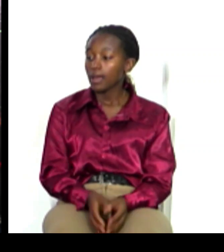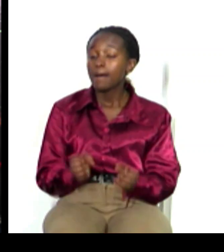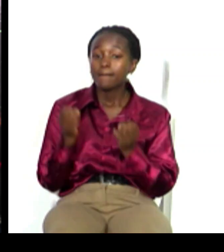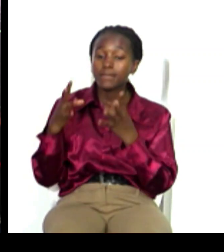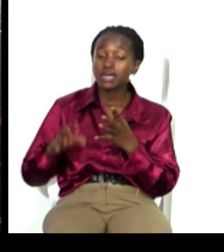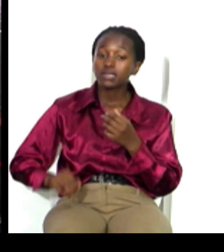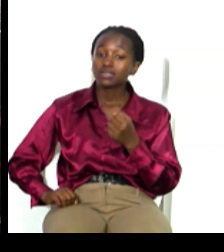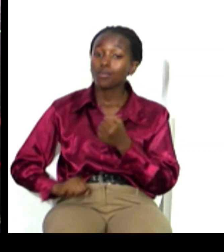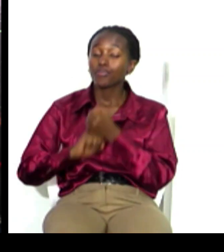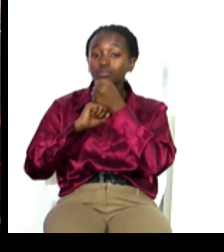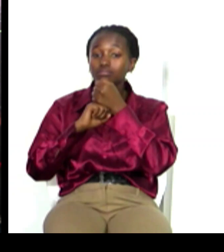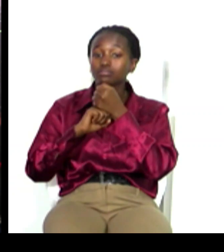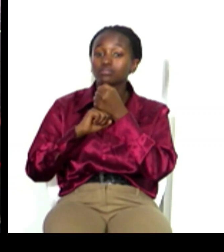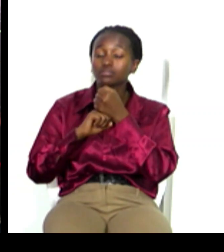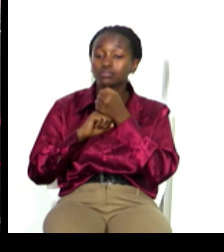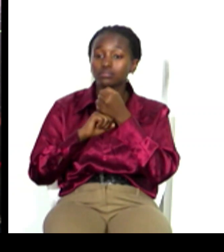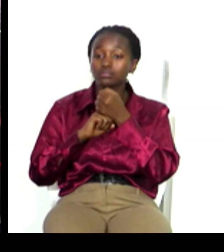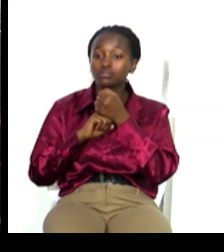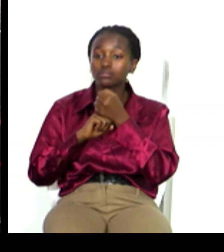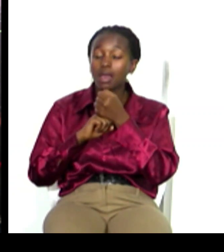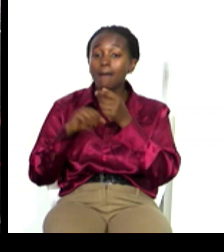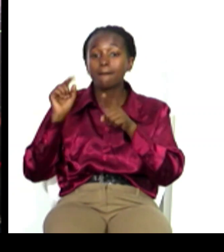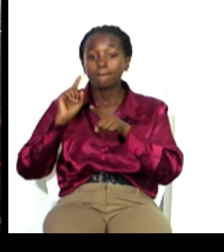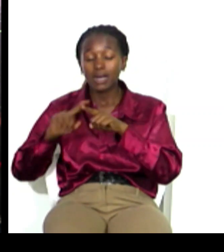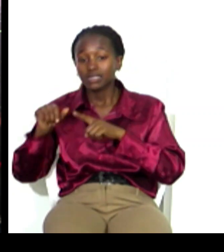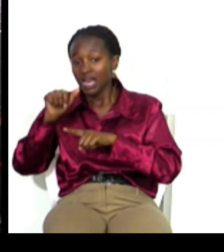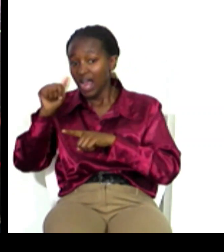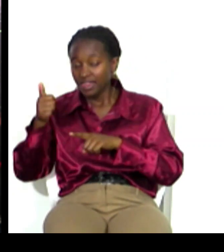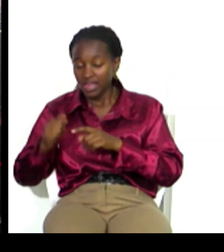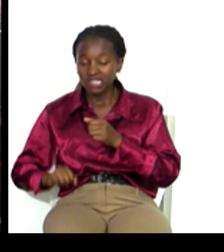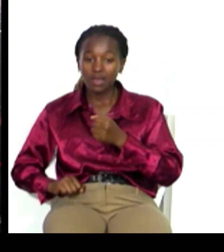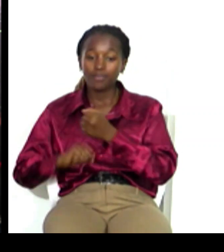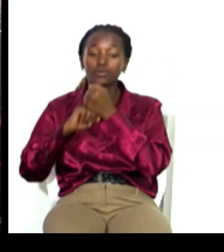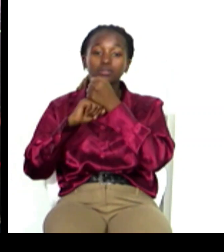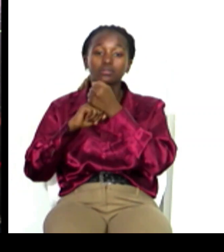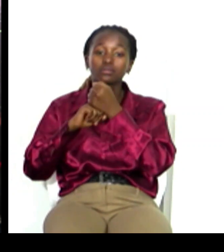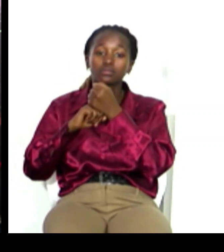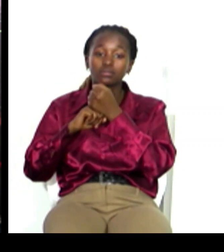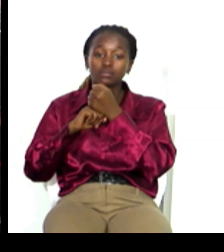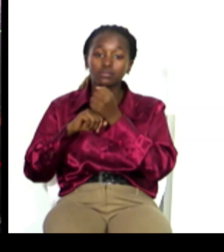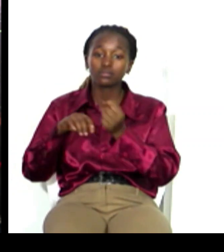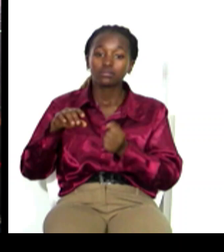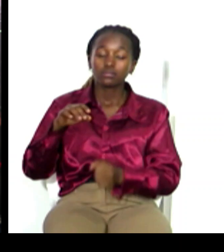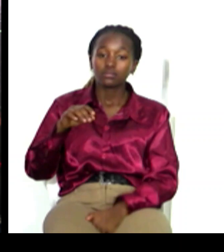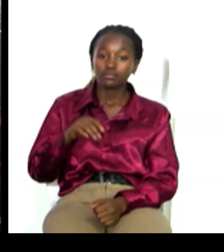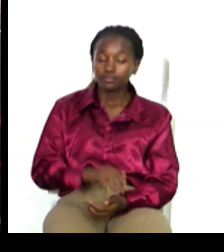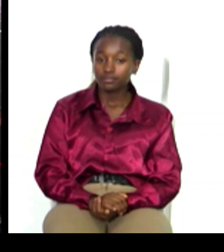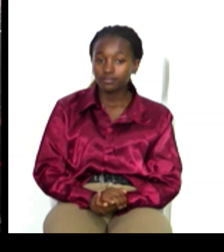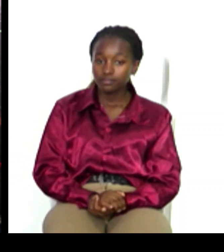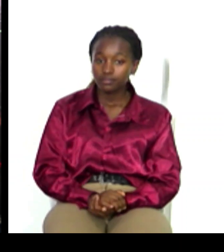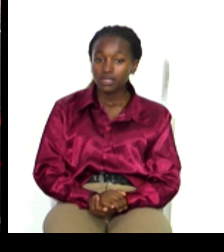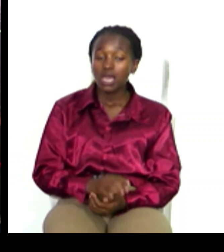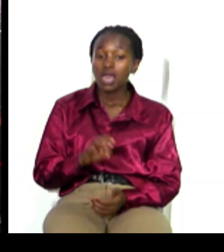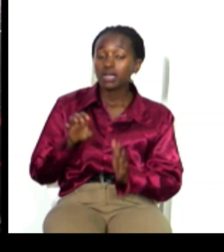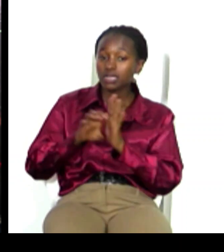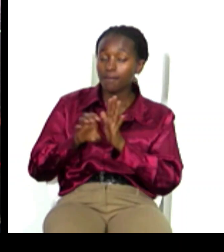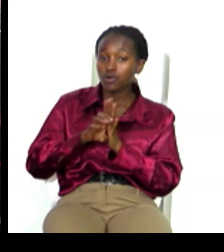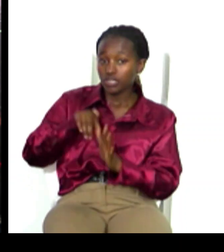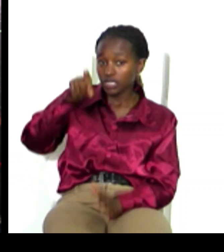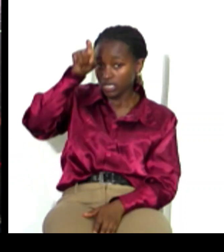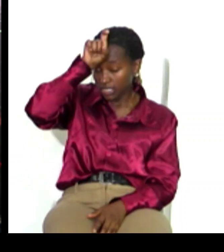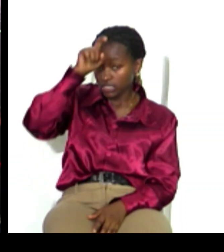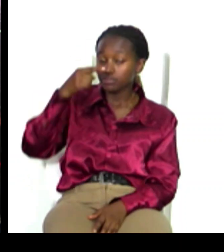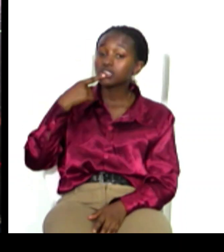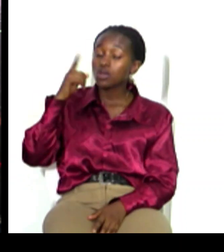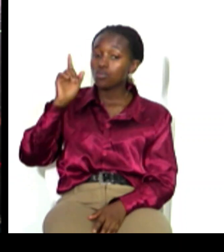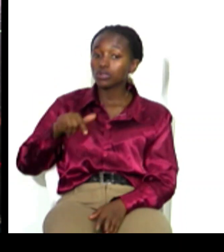him, but there are so many countries that are supporting Djibouti. Number one is Egypt. It is not supporting It Raila. is not supporting Raila. Egypt Right. came out and said